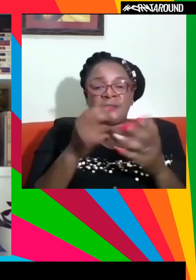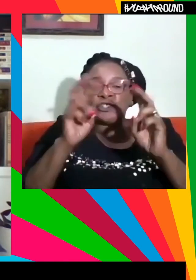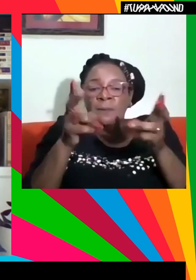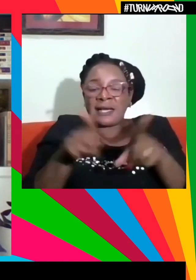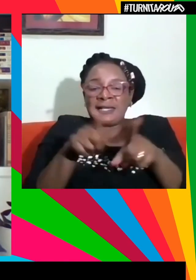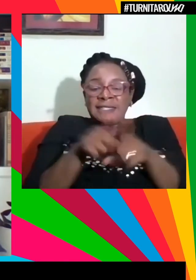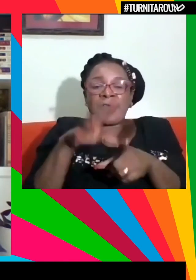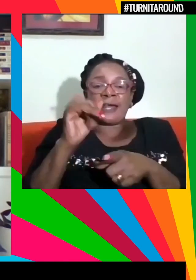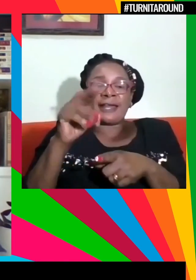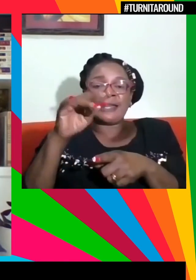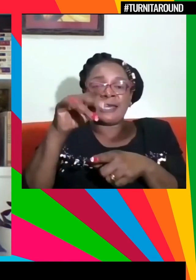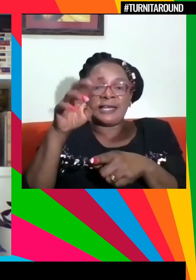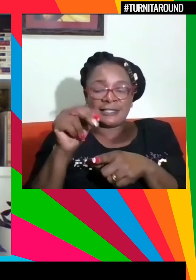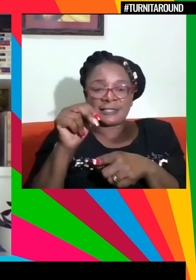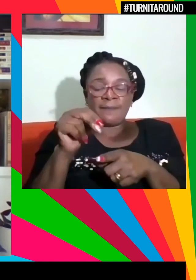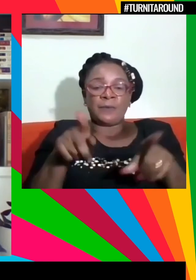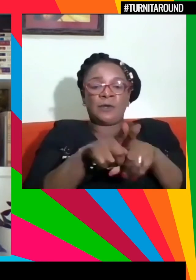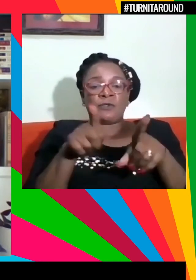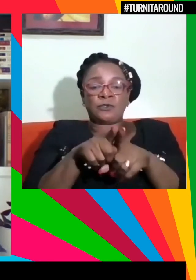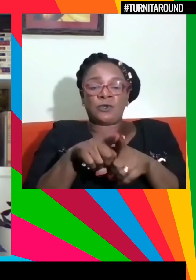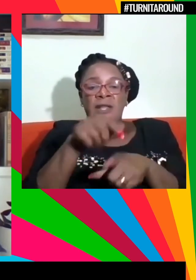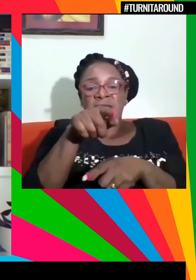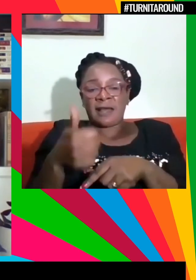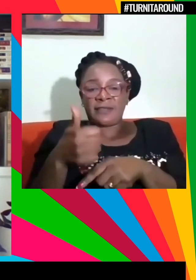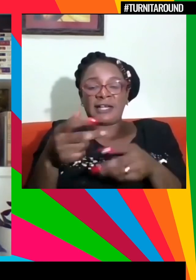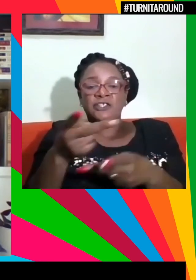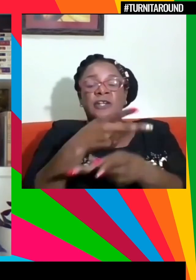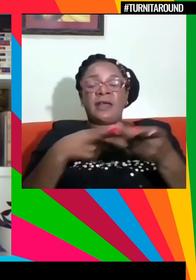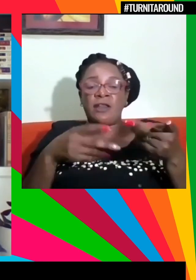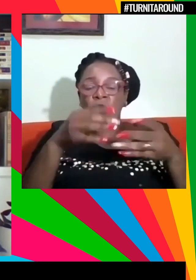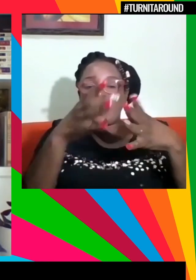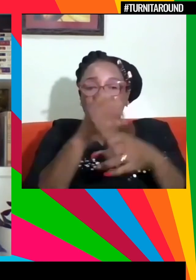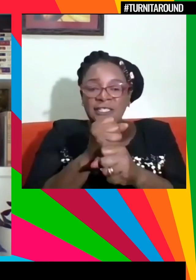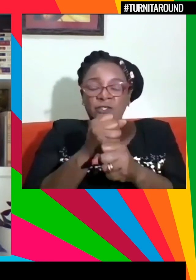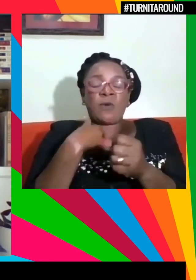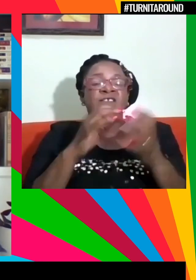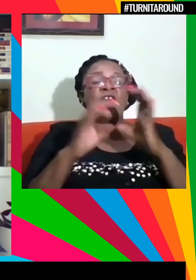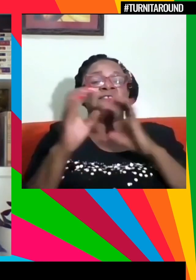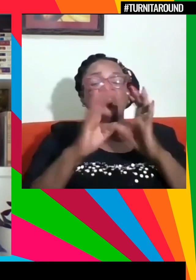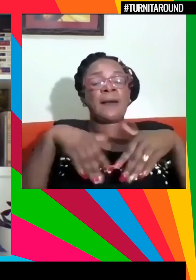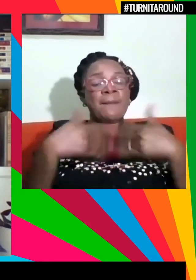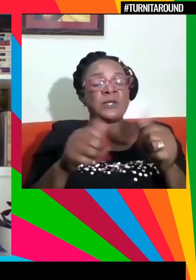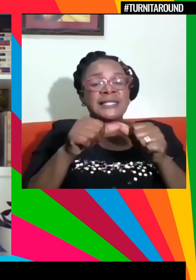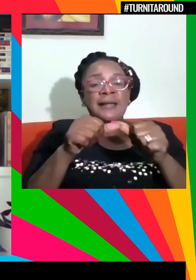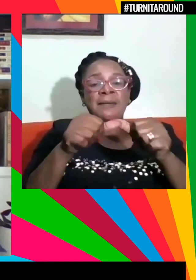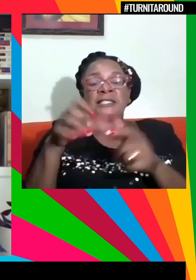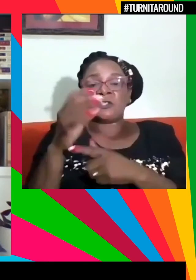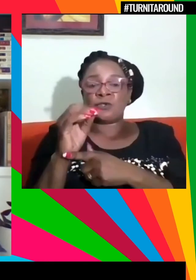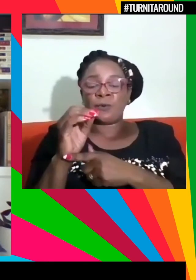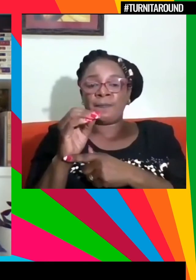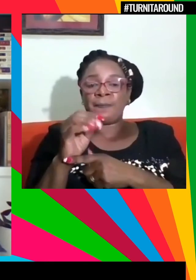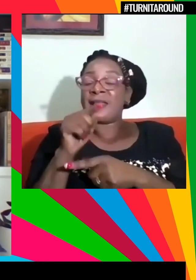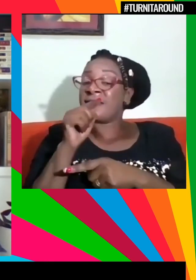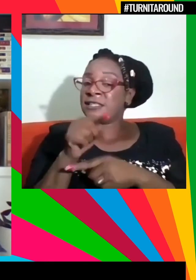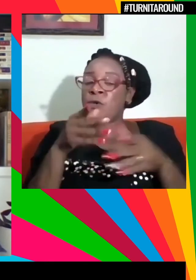ingredients. And you know, through BIFMA, the trade organization, we have a lot of conversations around sustainability. So this is one